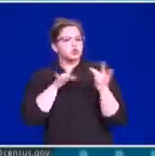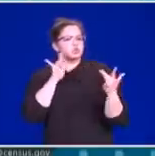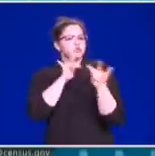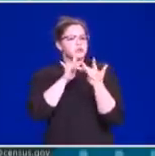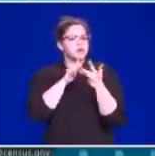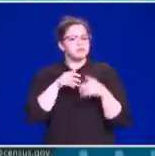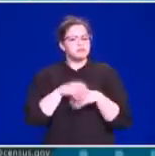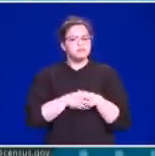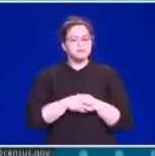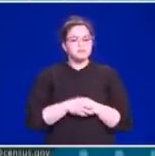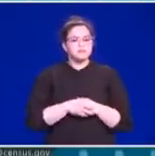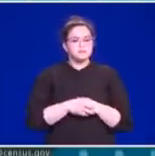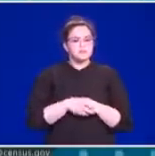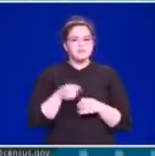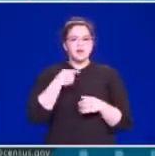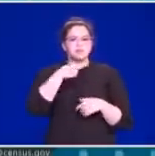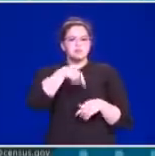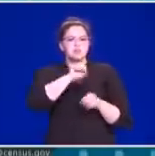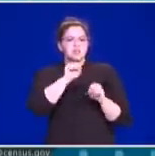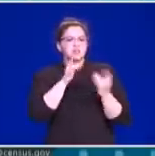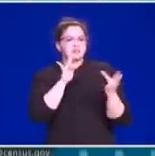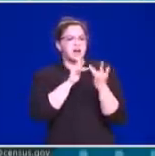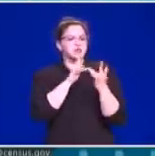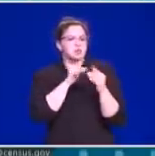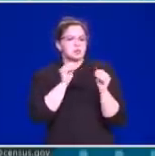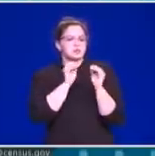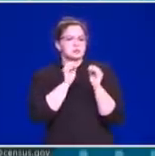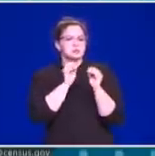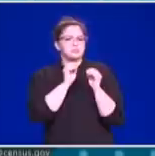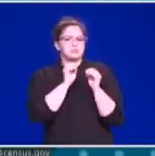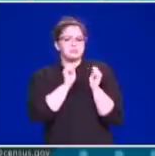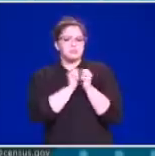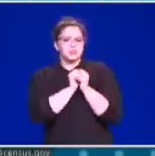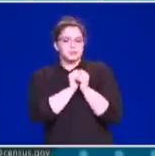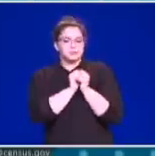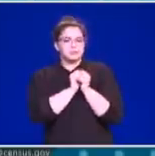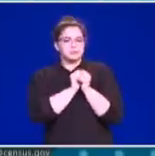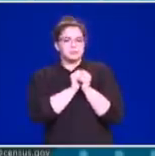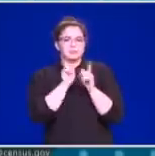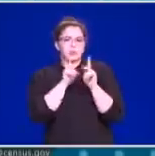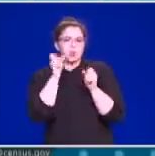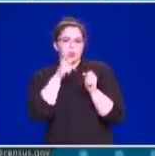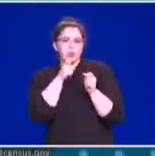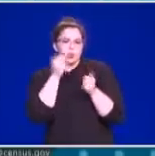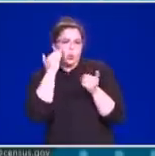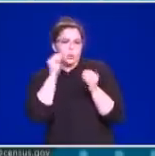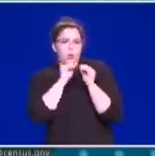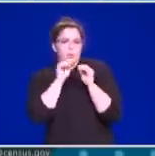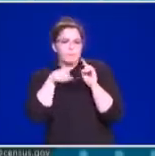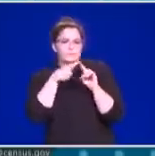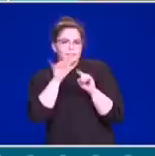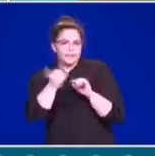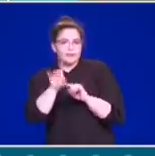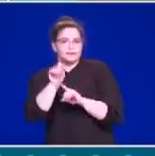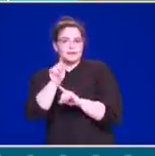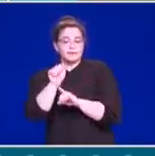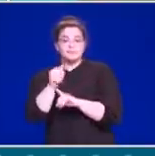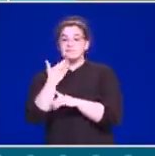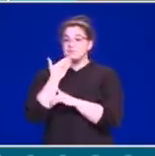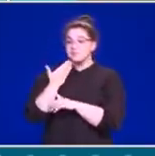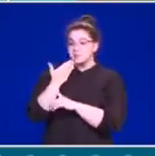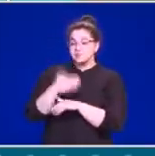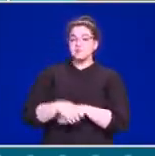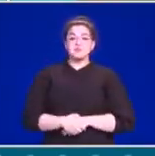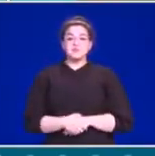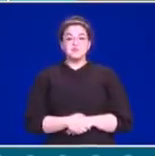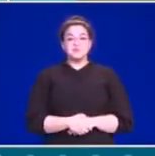detailed information and connect you with subject matter experts who can talk with you about that particular data. Thanks, Michael.